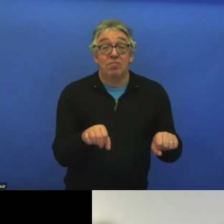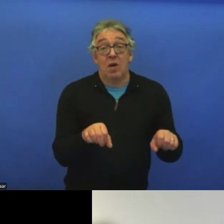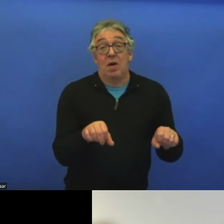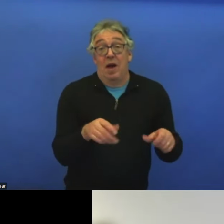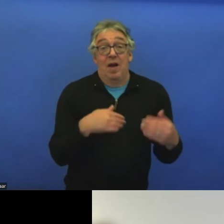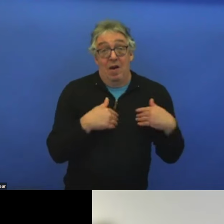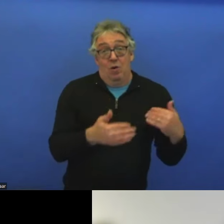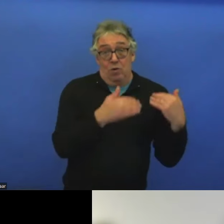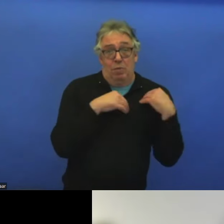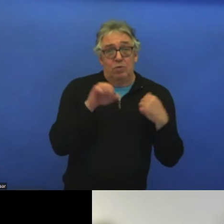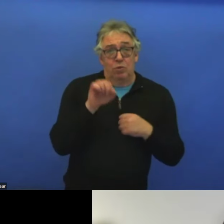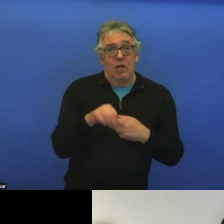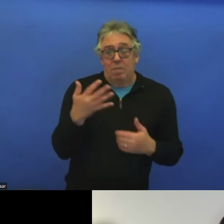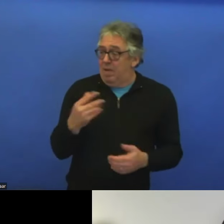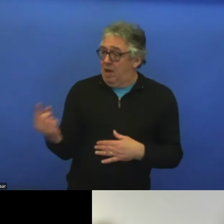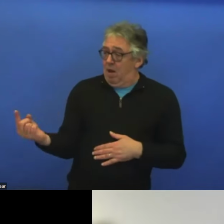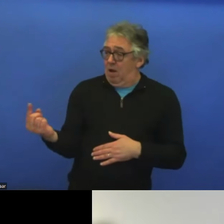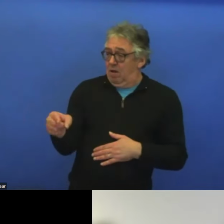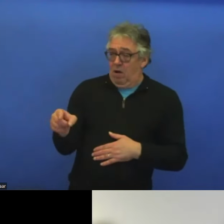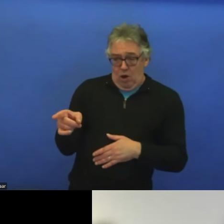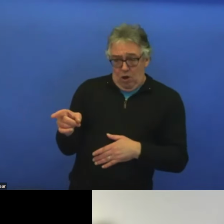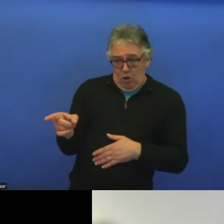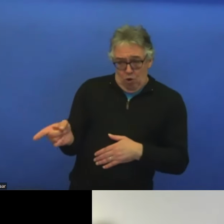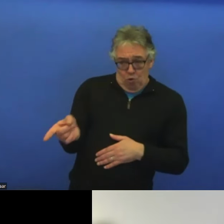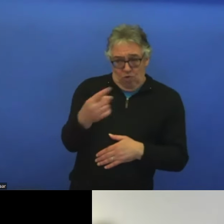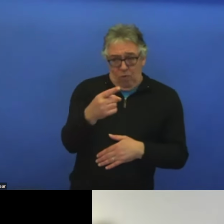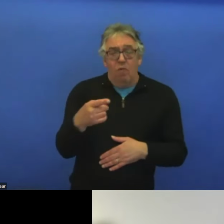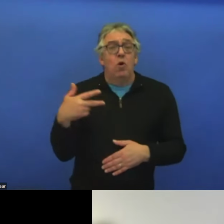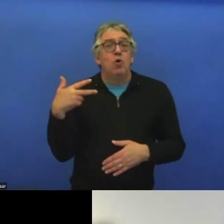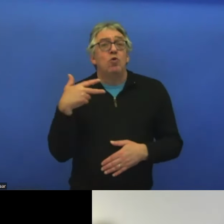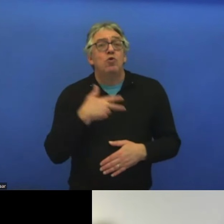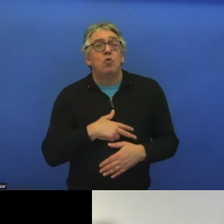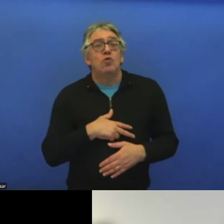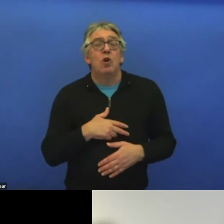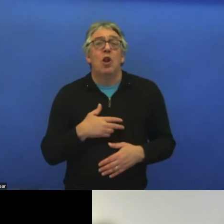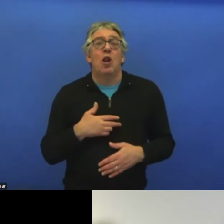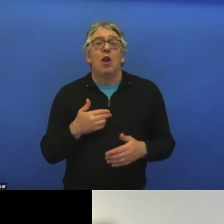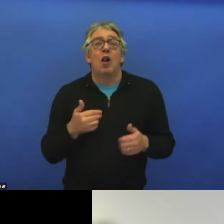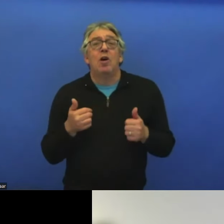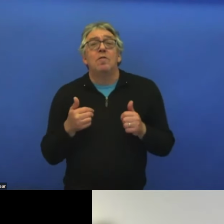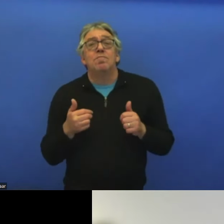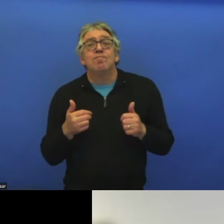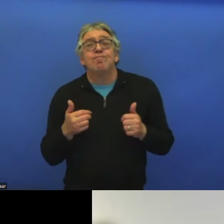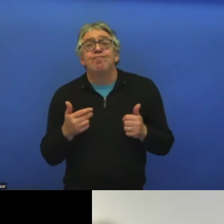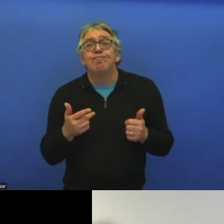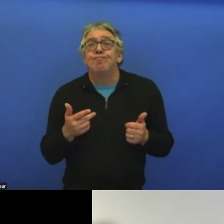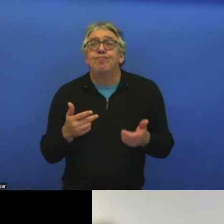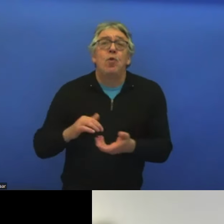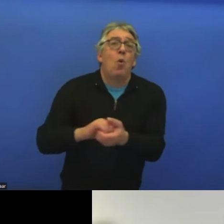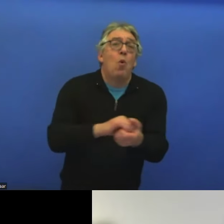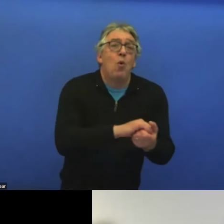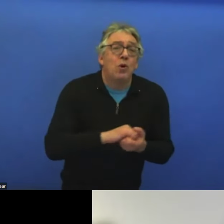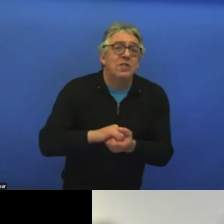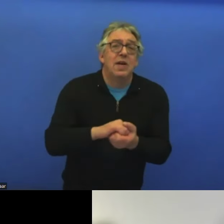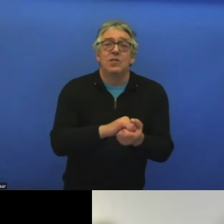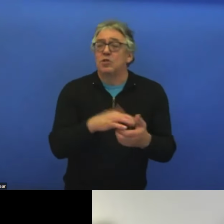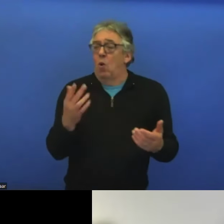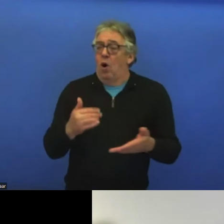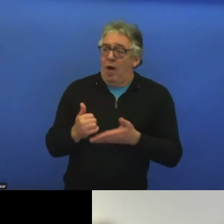health services or social welfare community-based organizations who can give information on